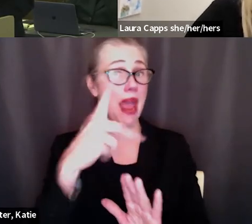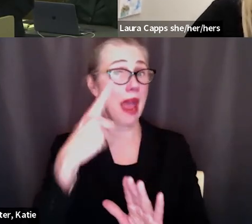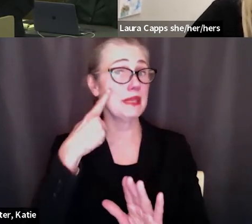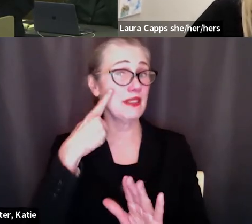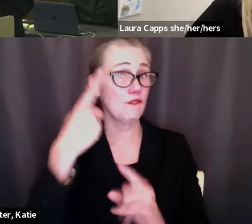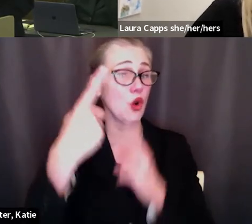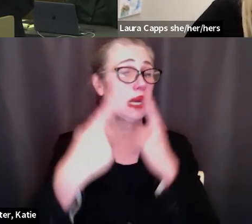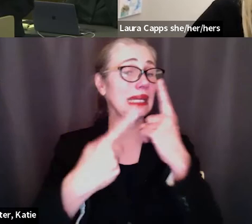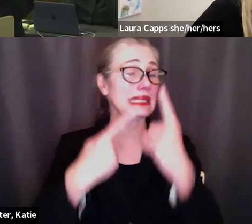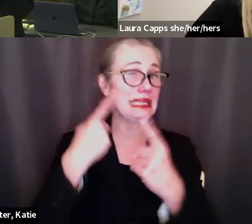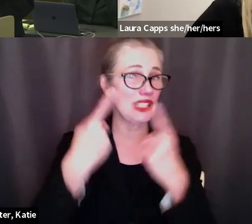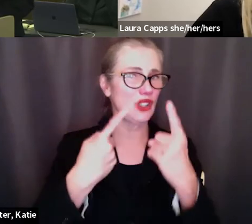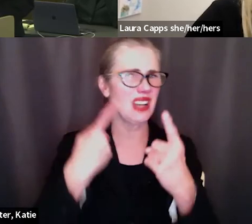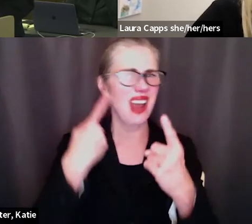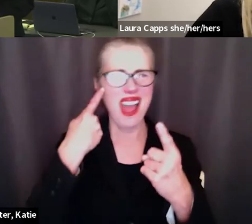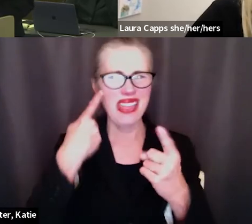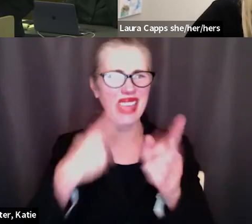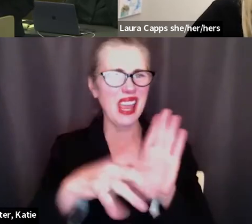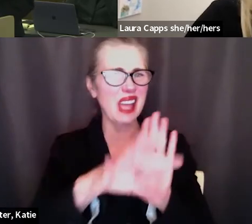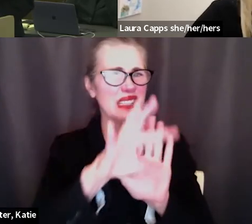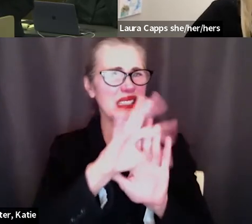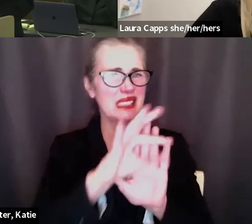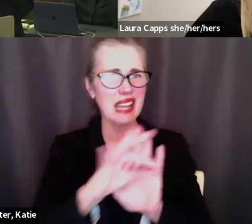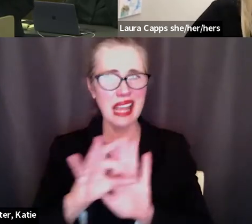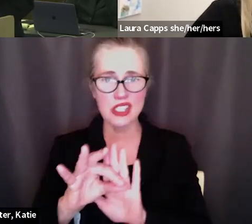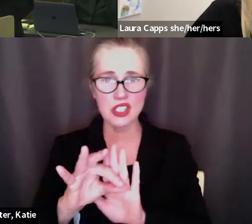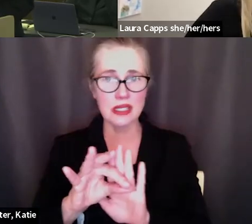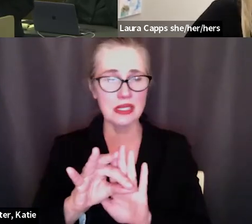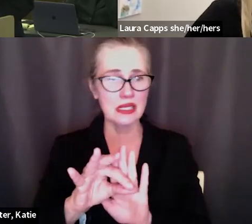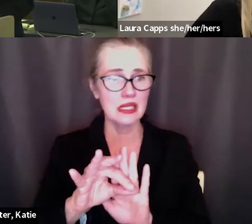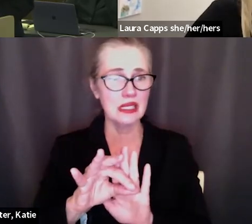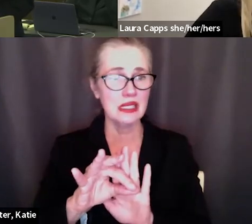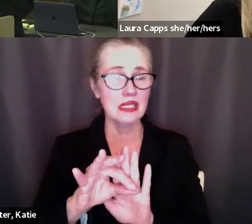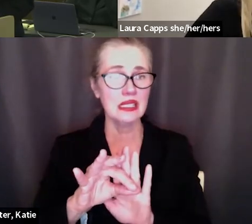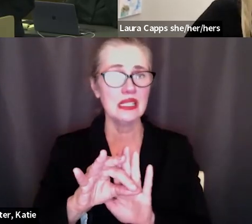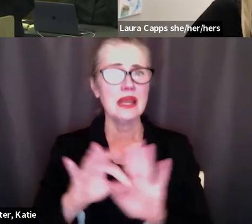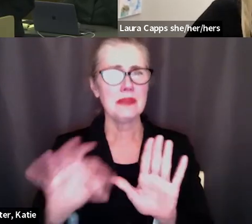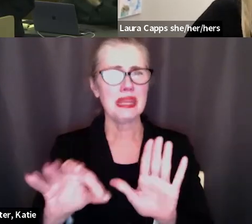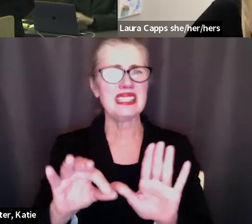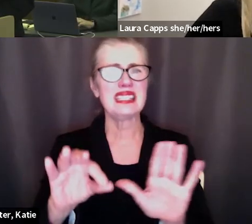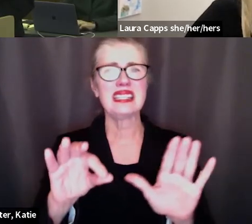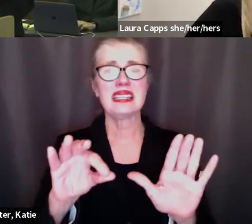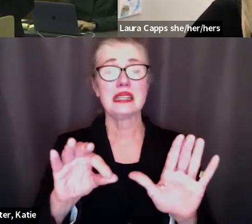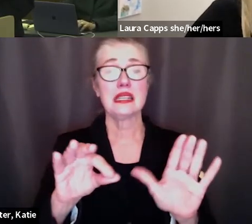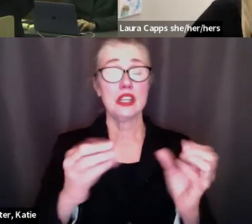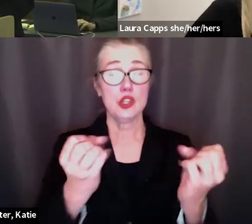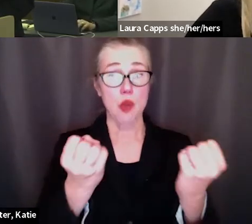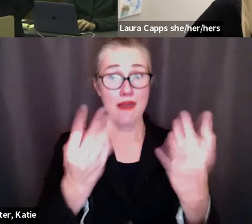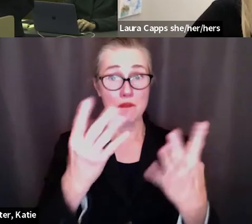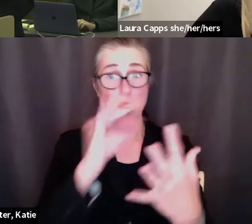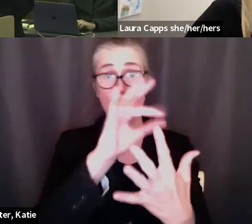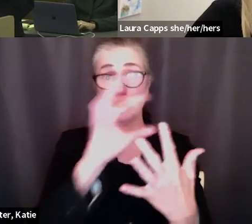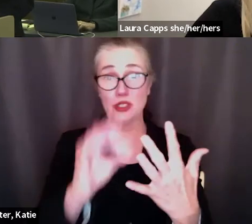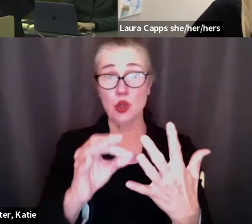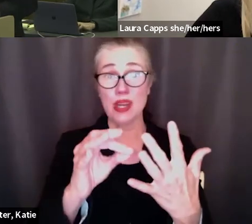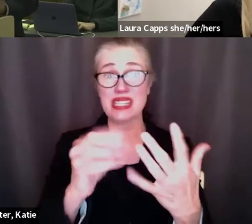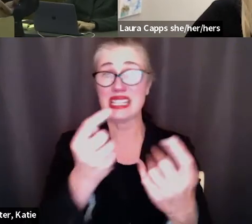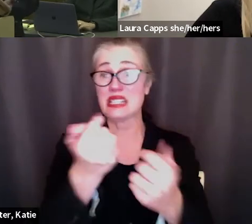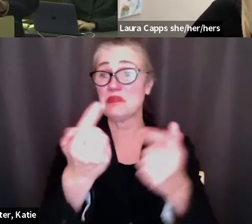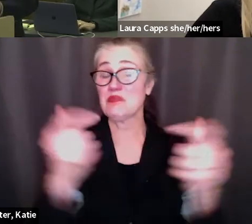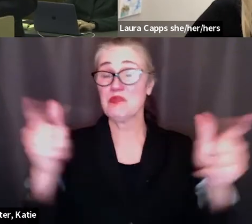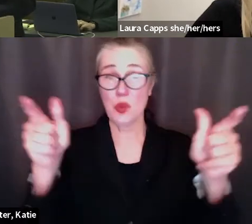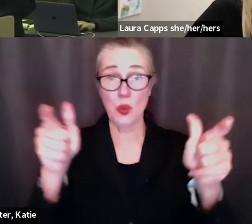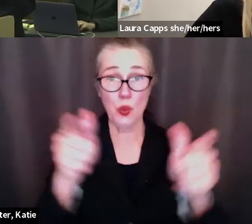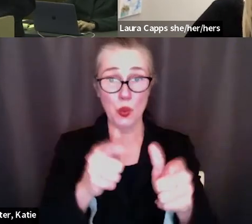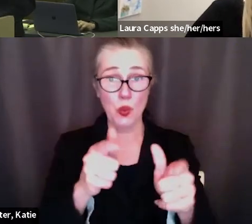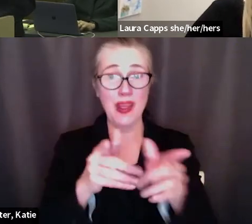selection means that a decision is made among multiple choices and obviously it